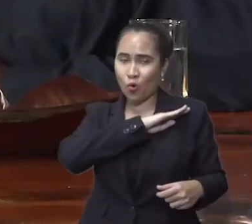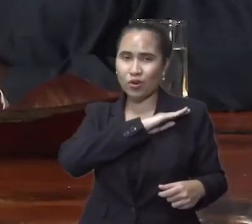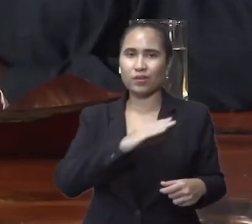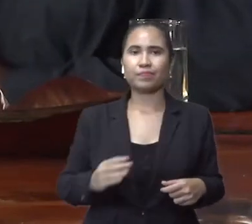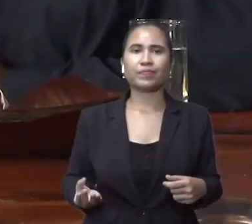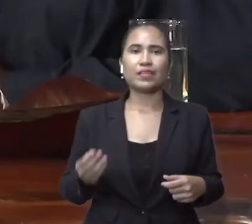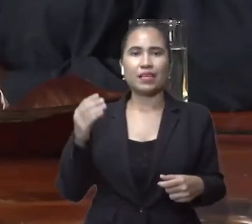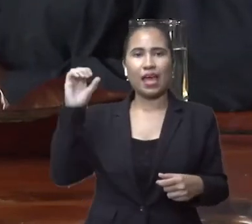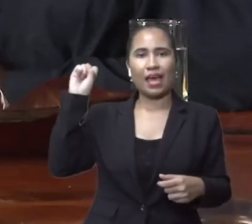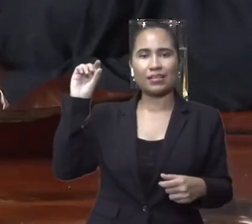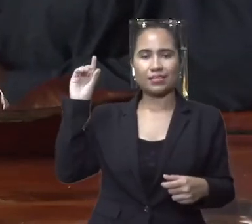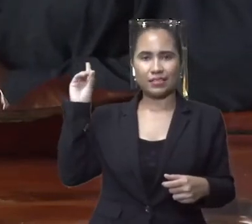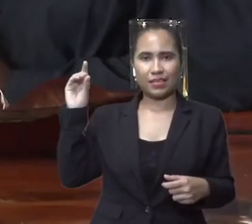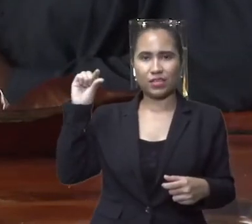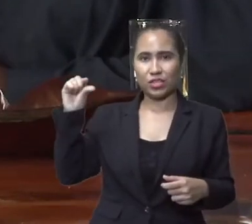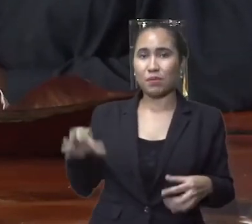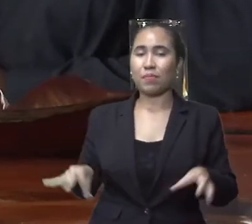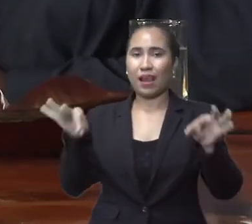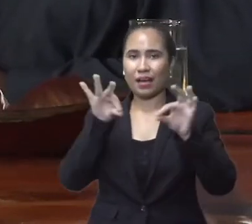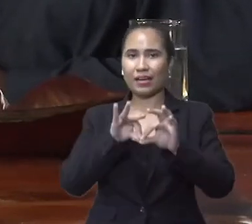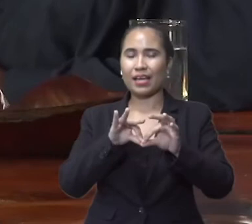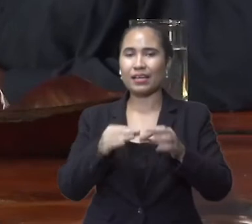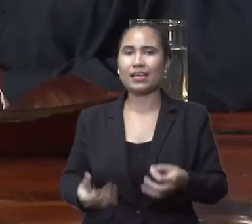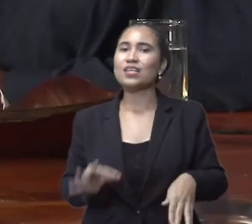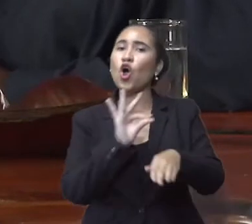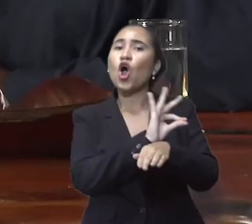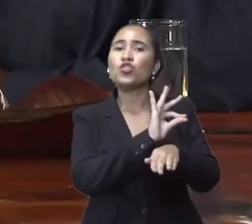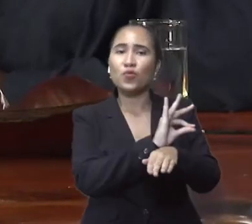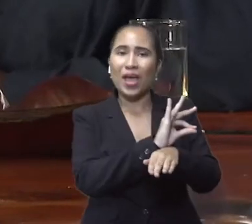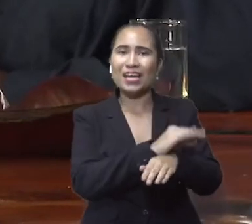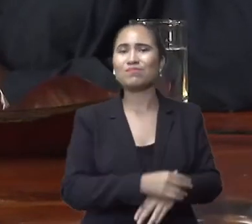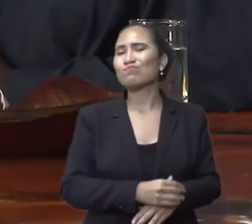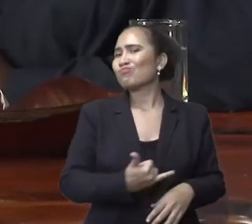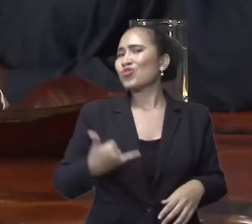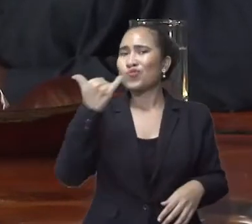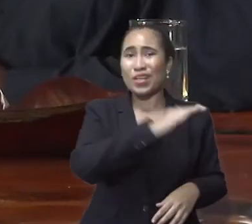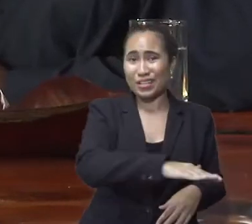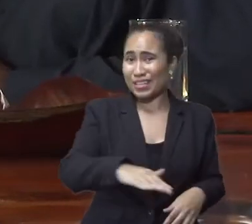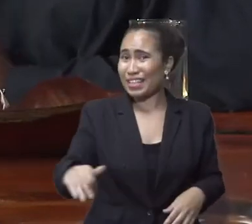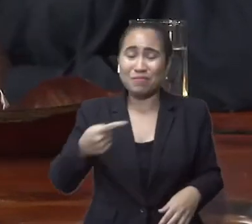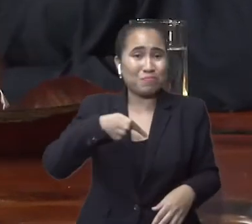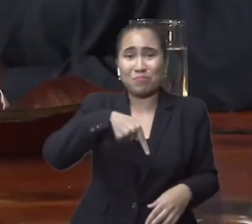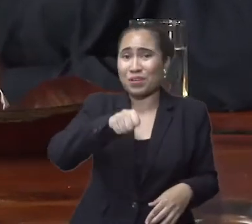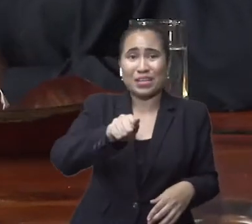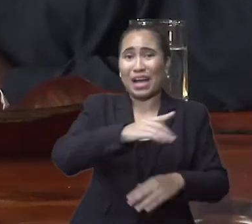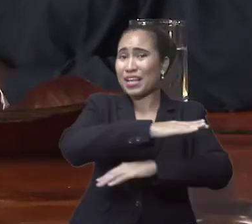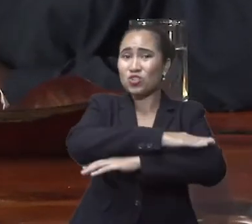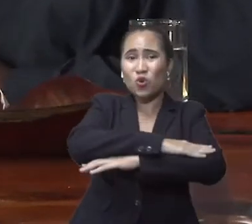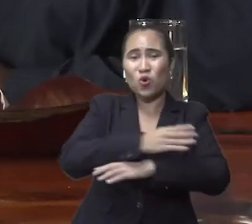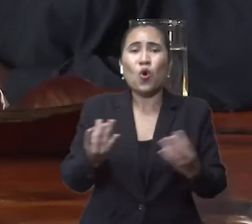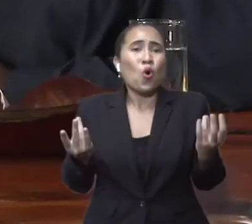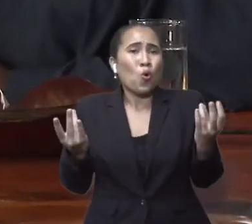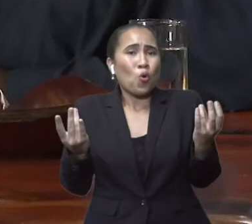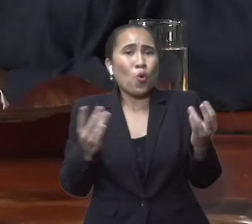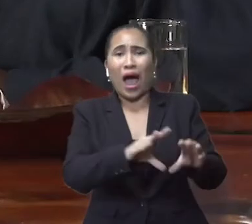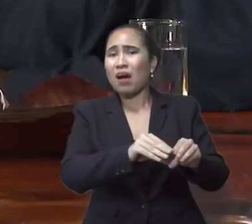education. And you know, education has been impacted quite severely by COVID, with a lot of children not being able to go to school for up to 2 years. So how